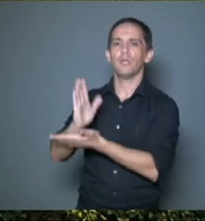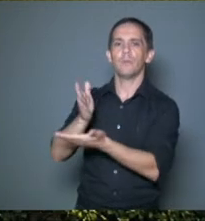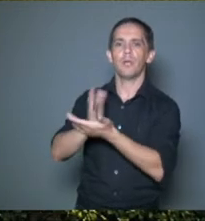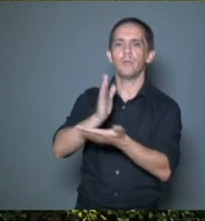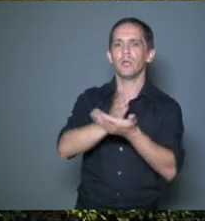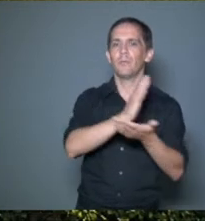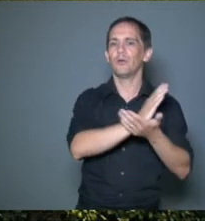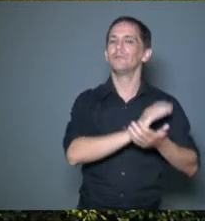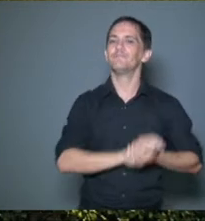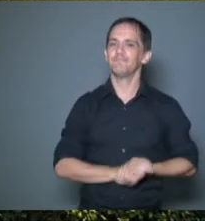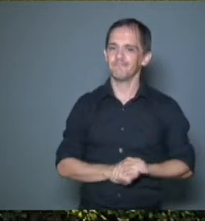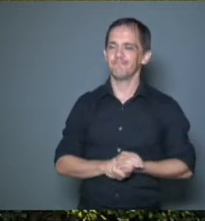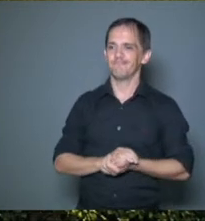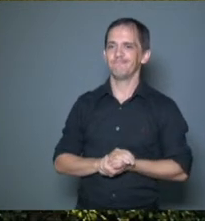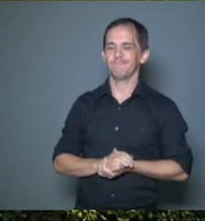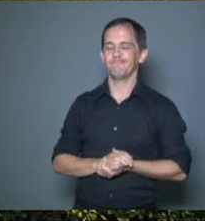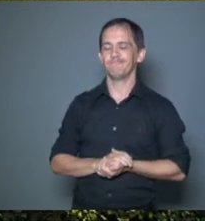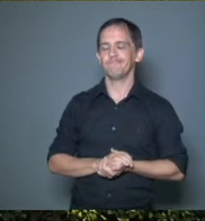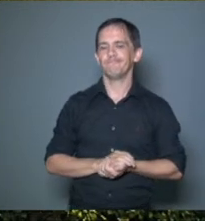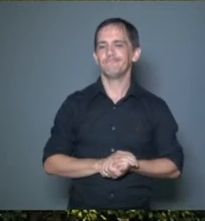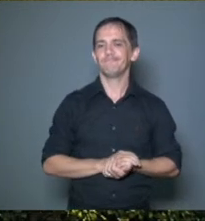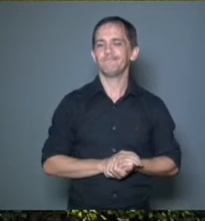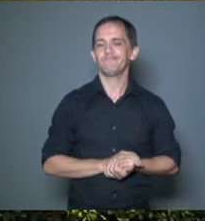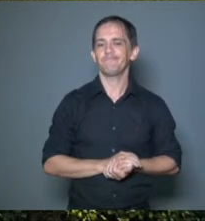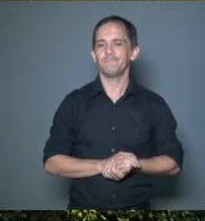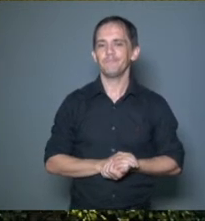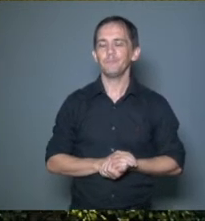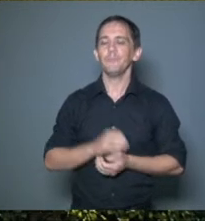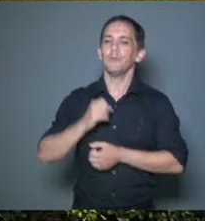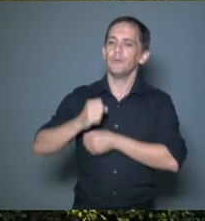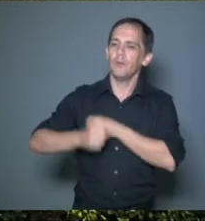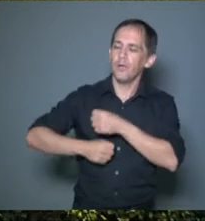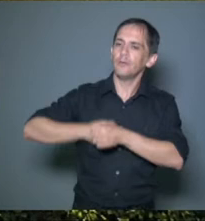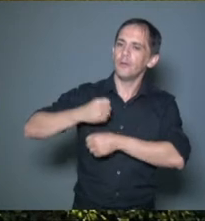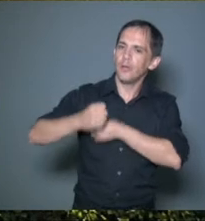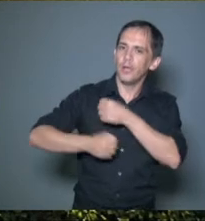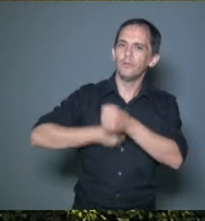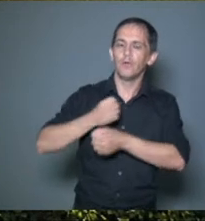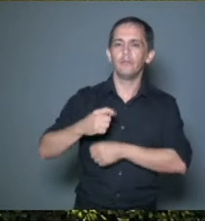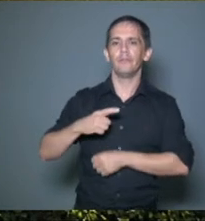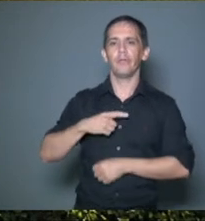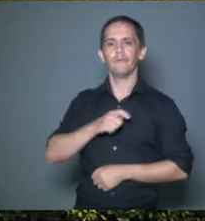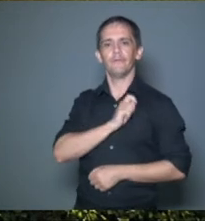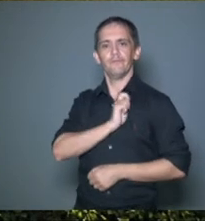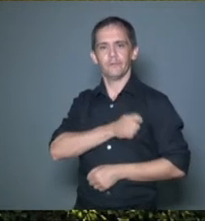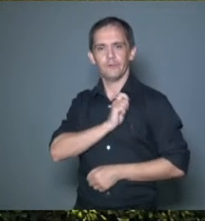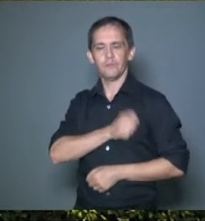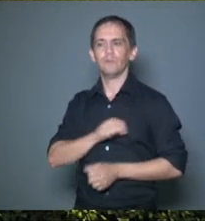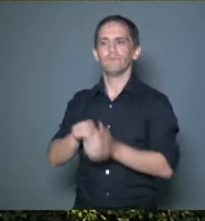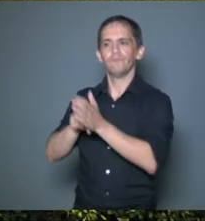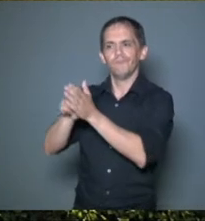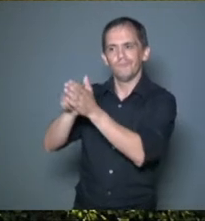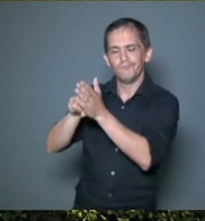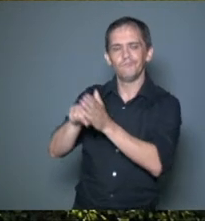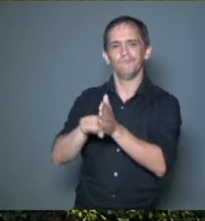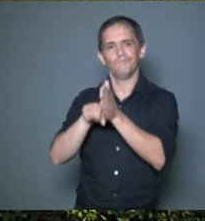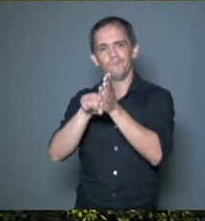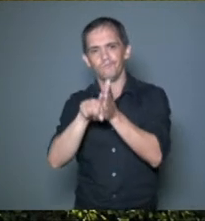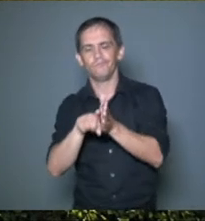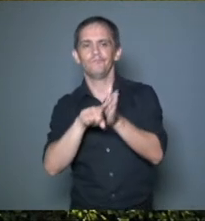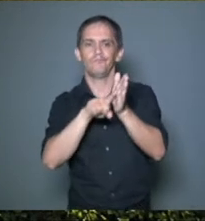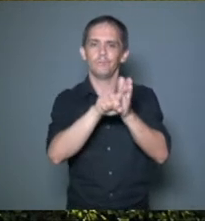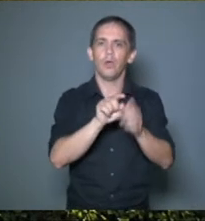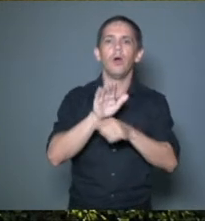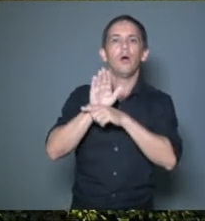are certified according to the system. It's a very dynamic system. Every